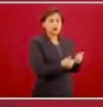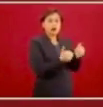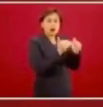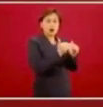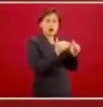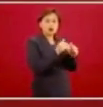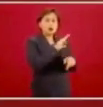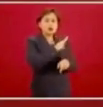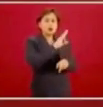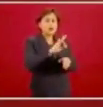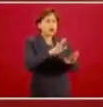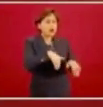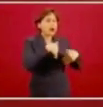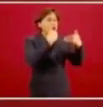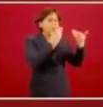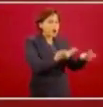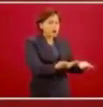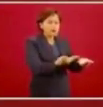in an